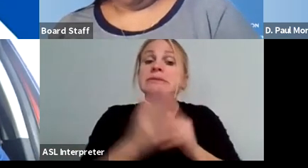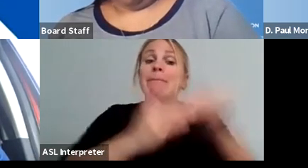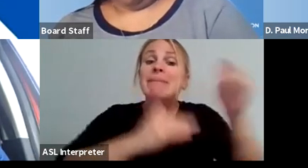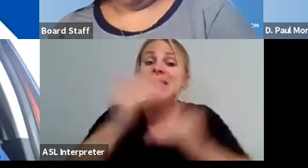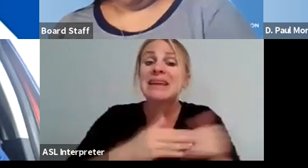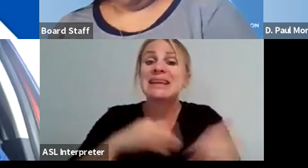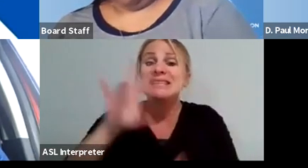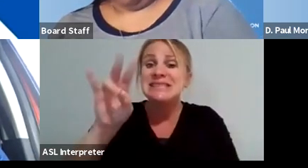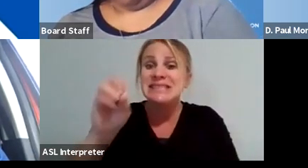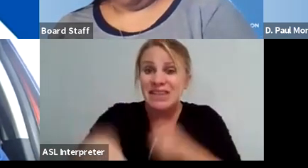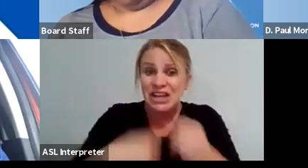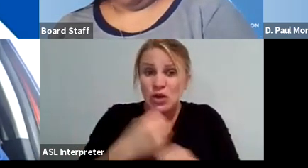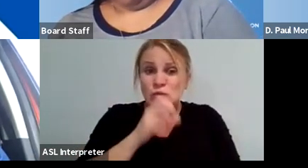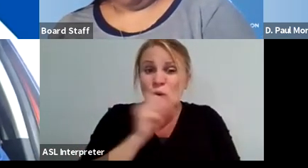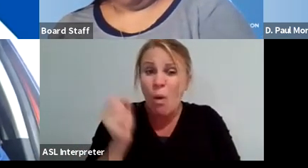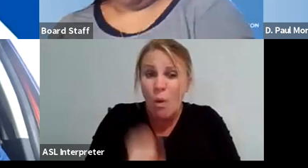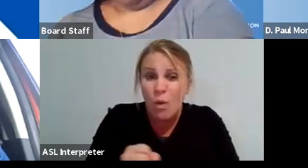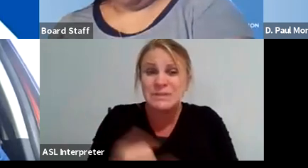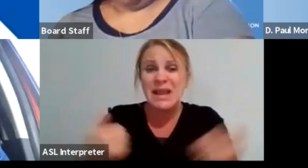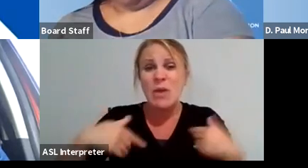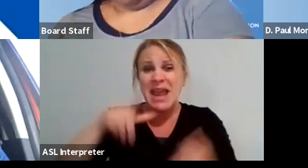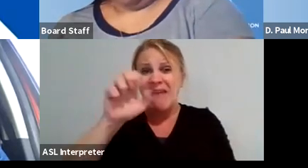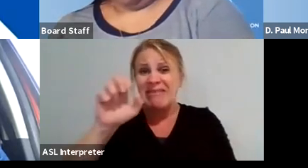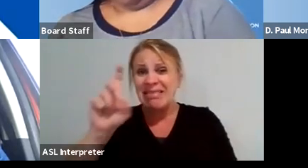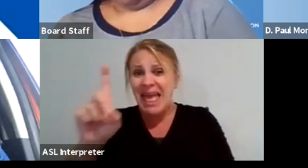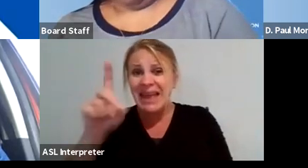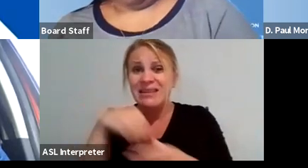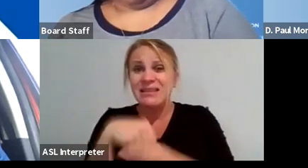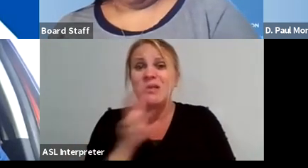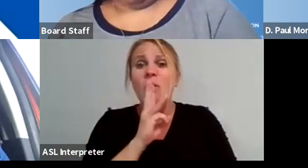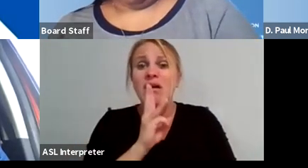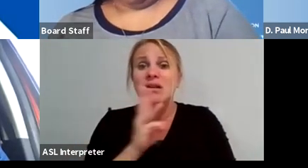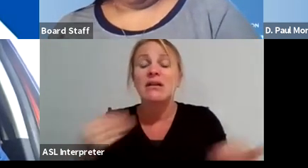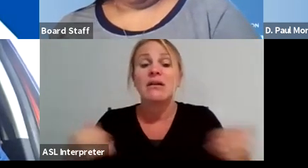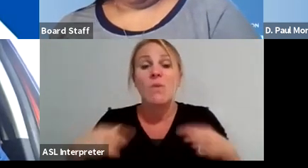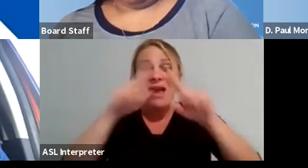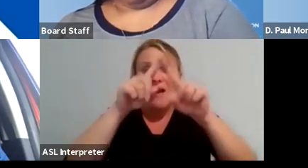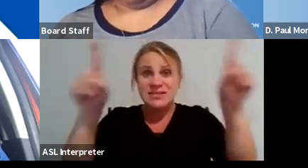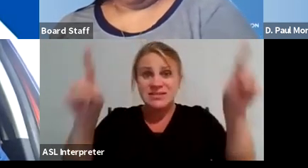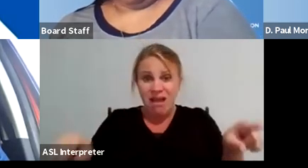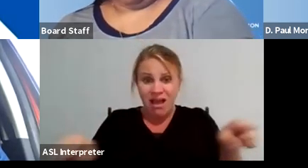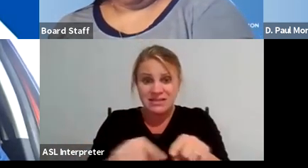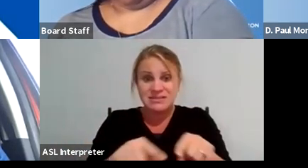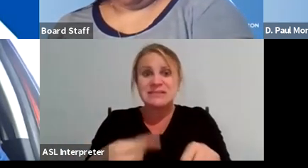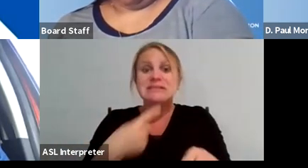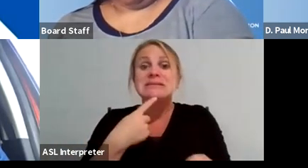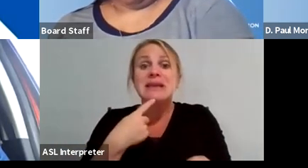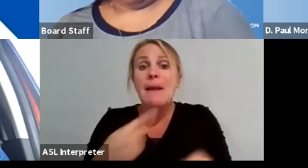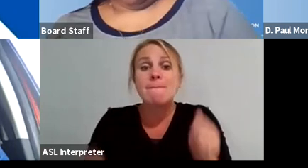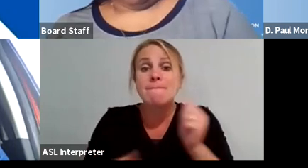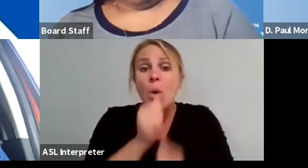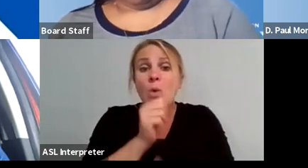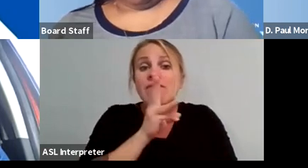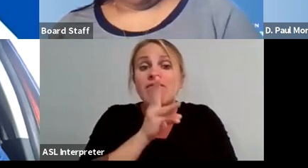old and we have lead in the water. We have signs up that most of the water fountains don't have water